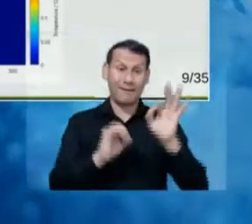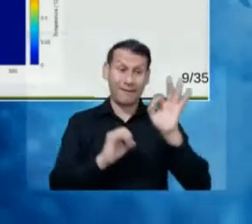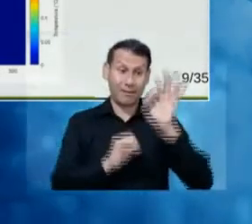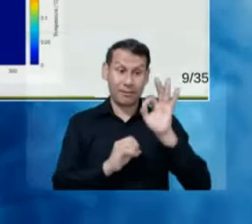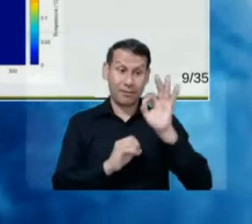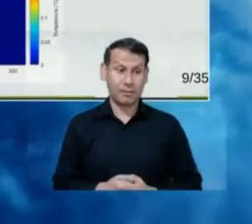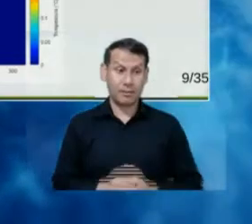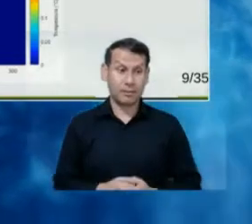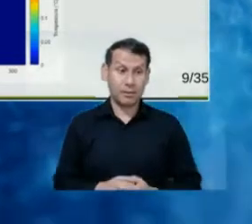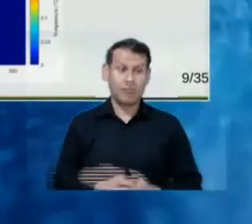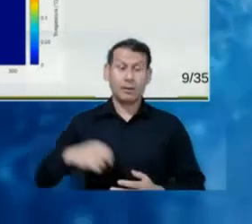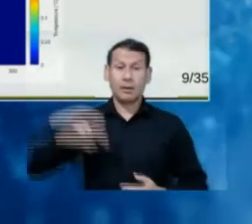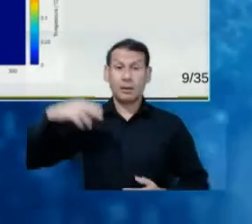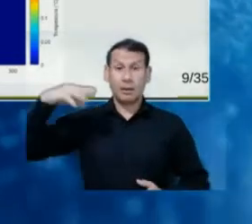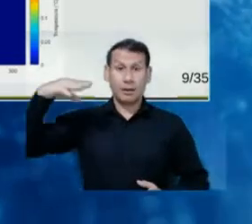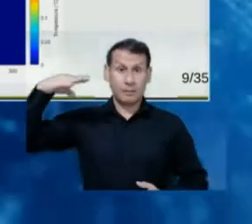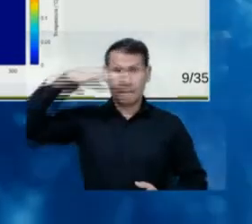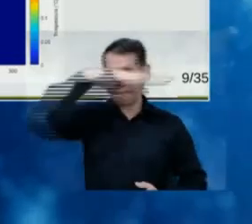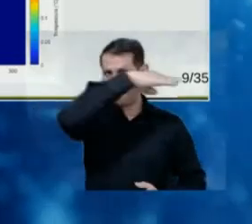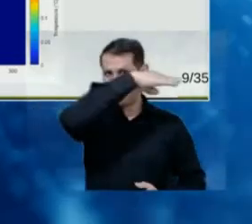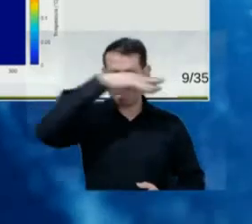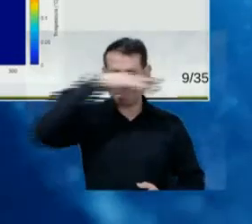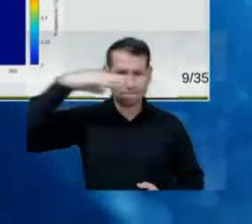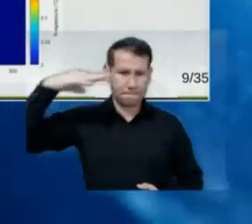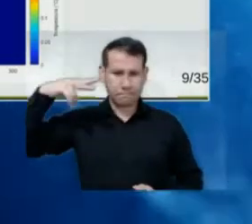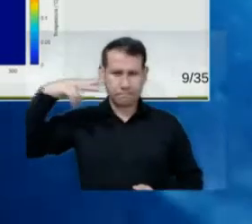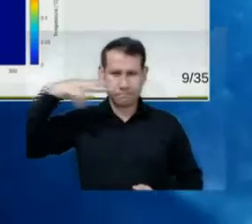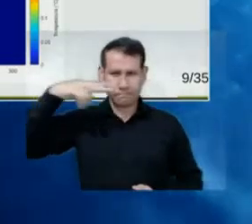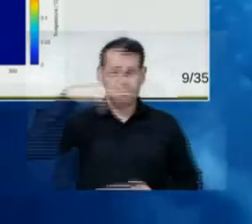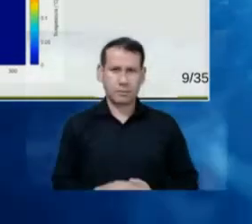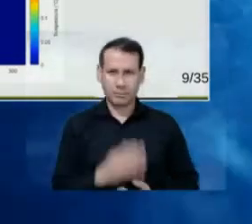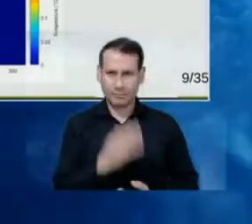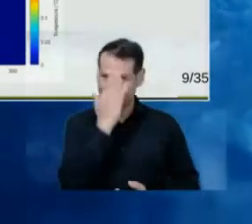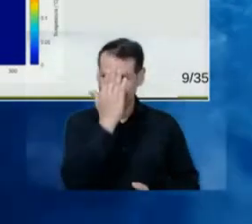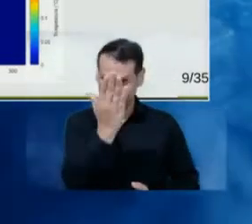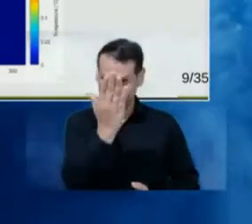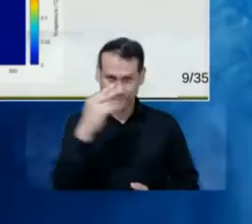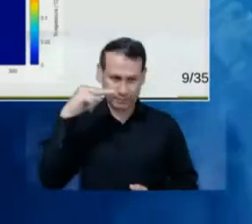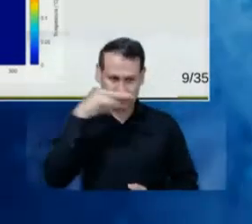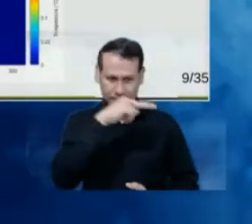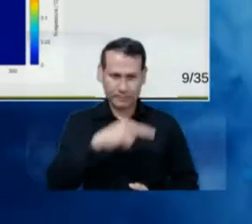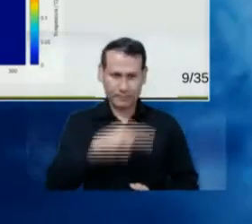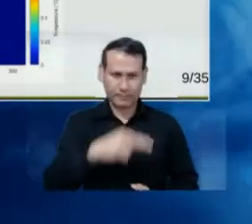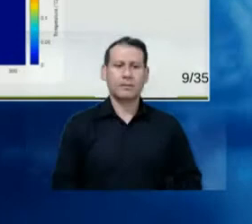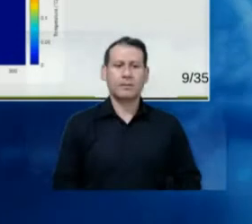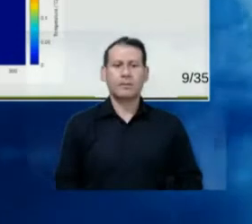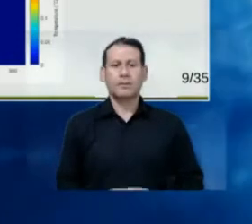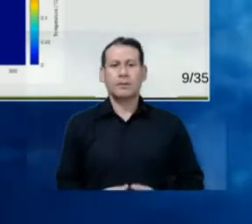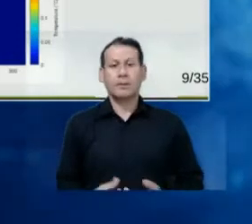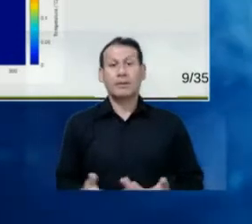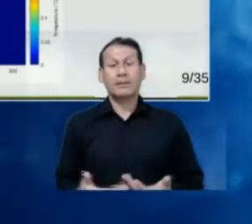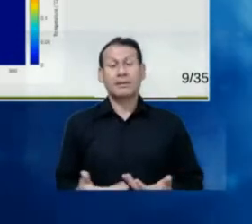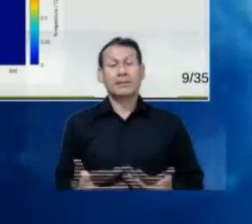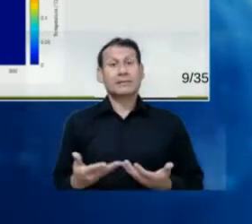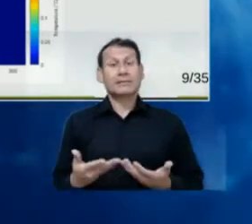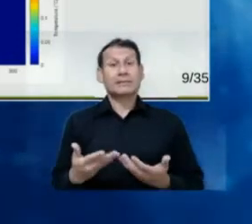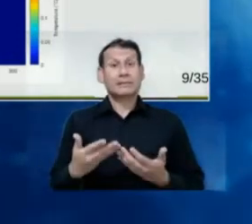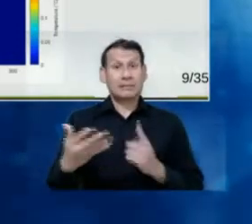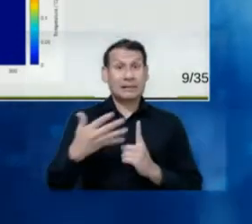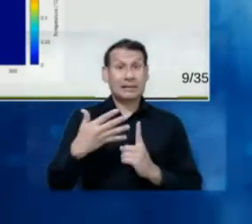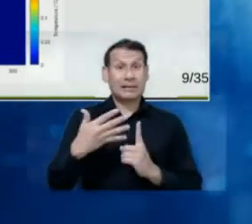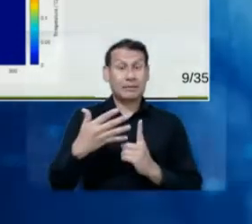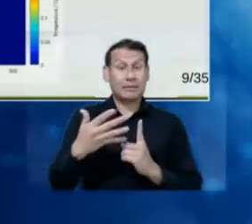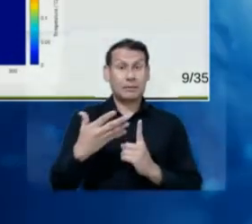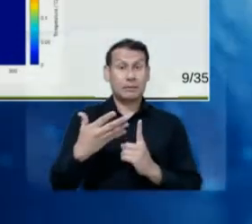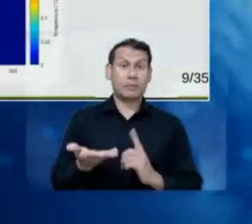this horizontal transversal cut here, the person's looking forward. And here we see a temperature increase that is